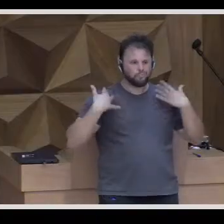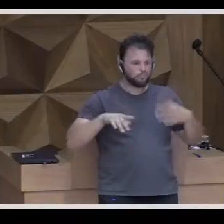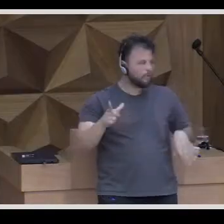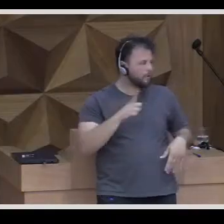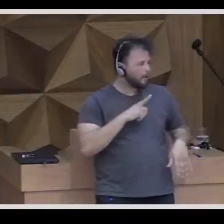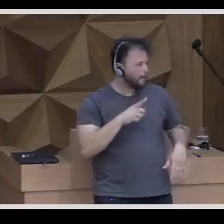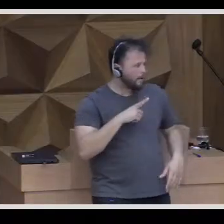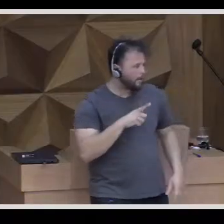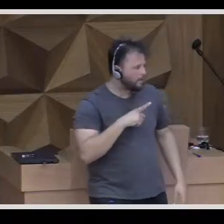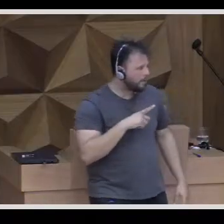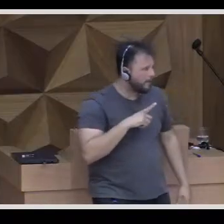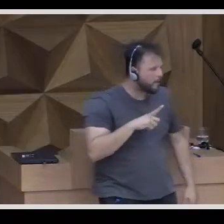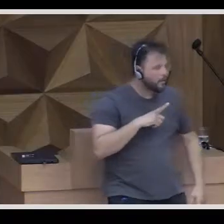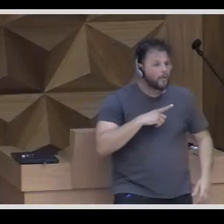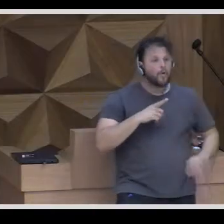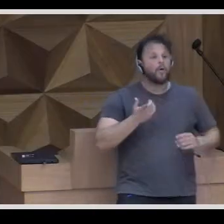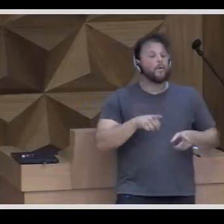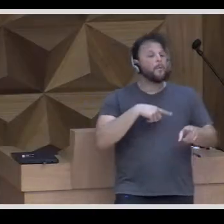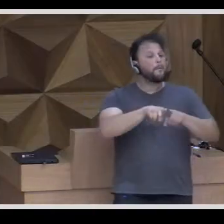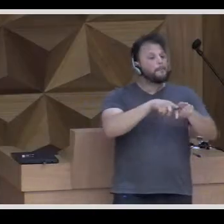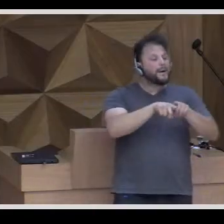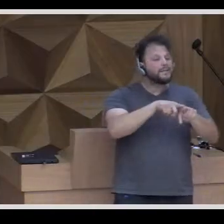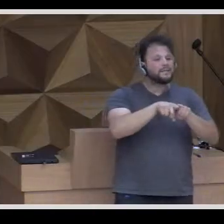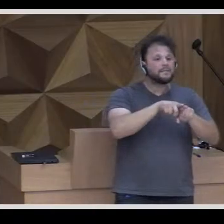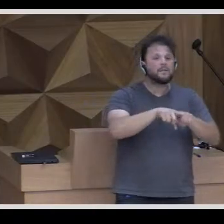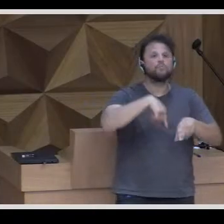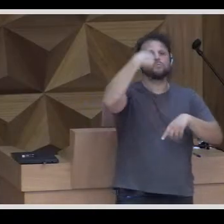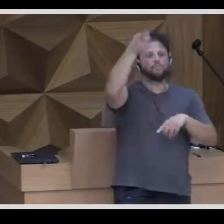have contributed enormously to this work.